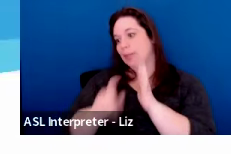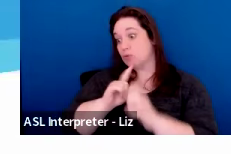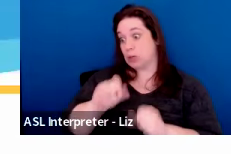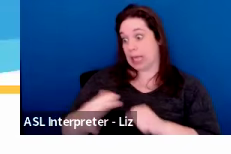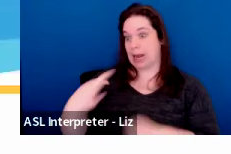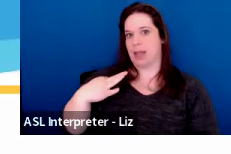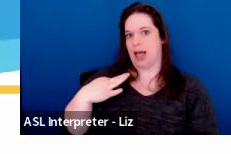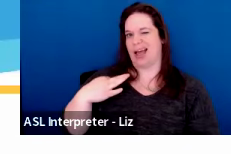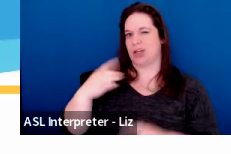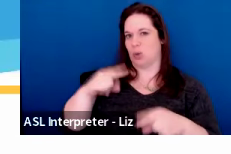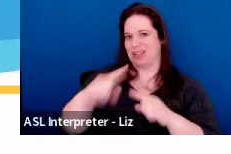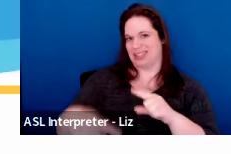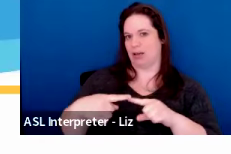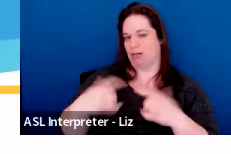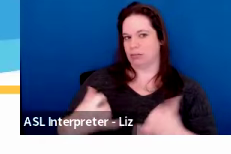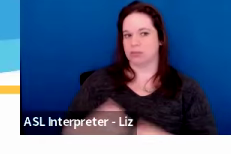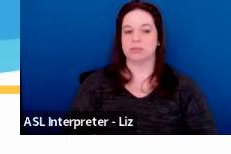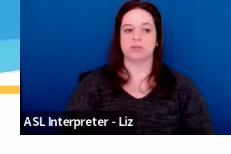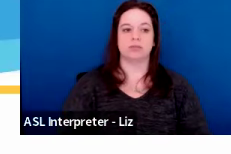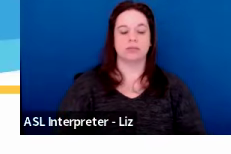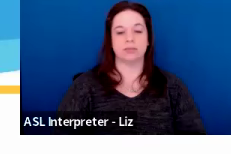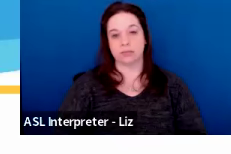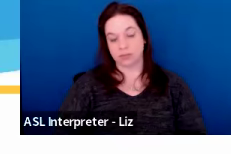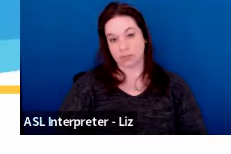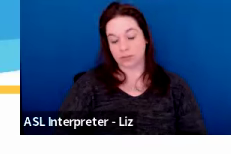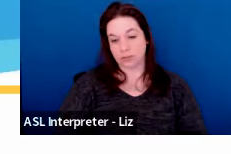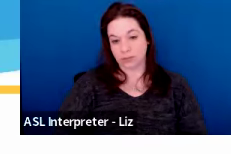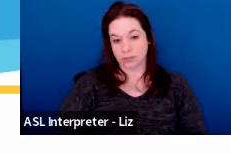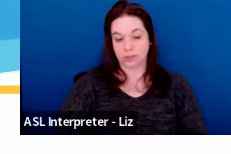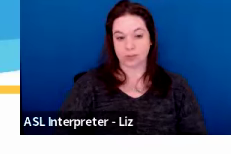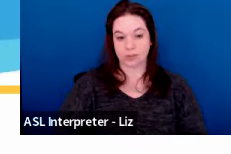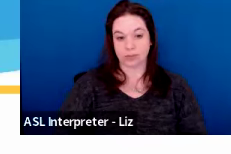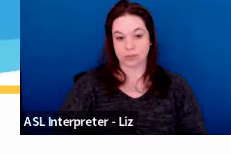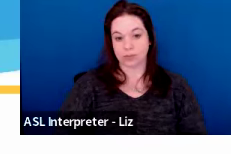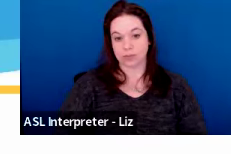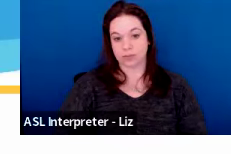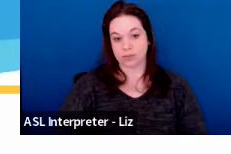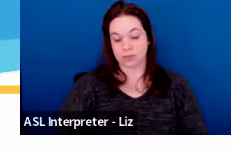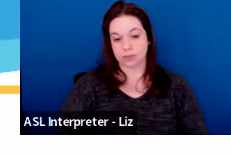on this cycle.